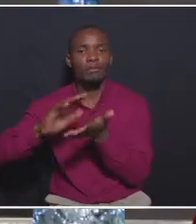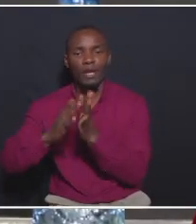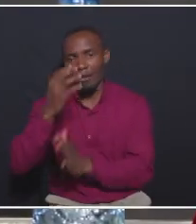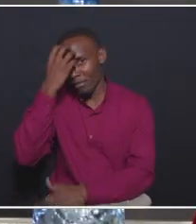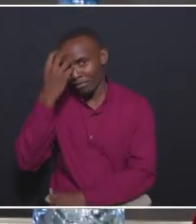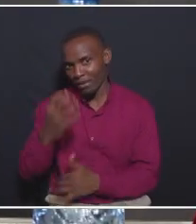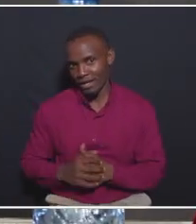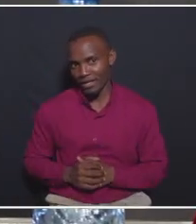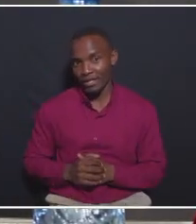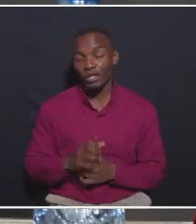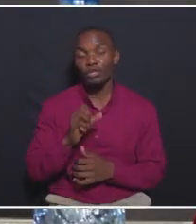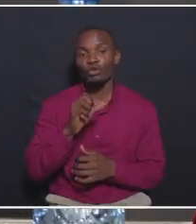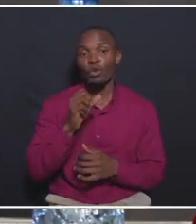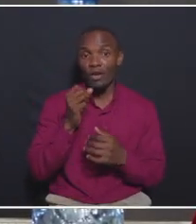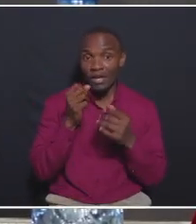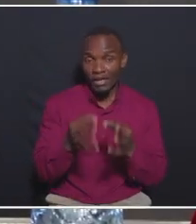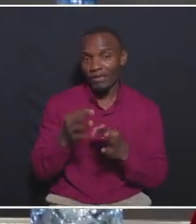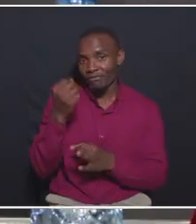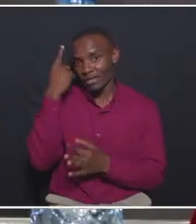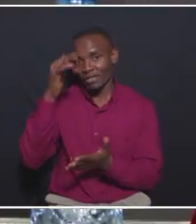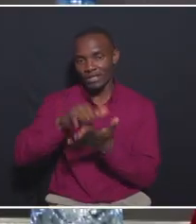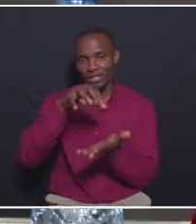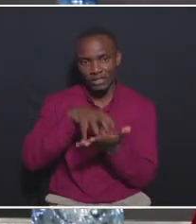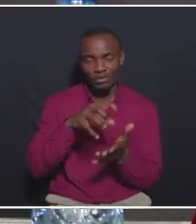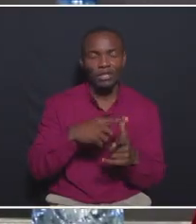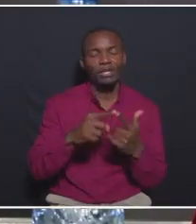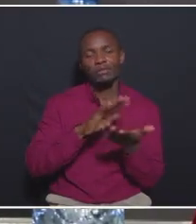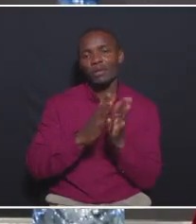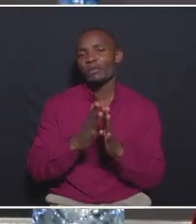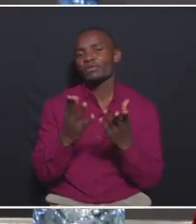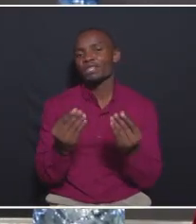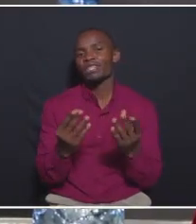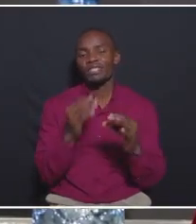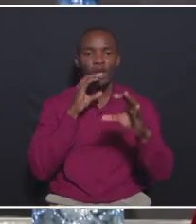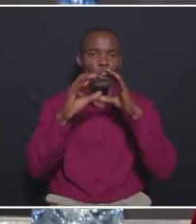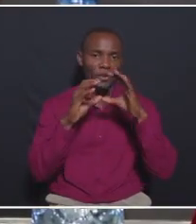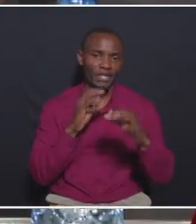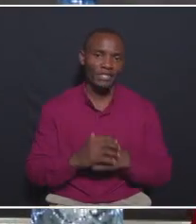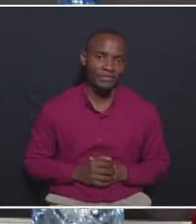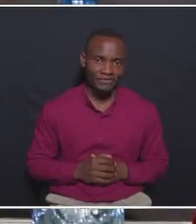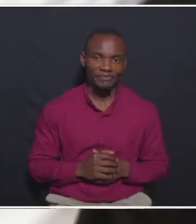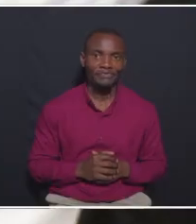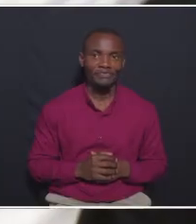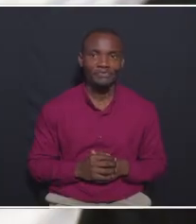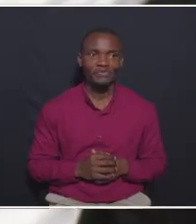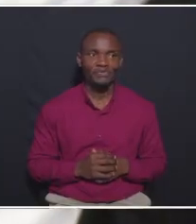have all that context in place, it becomes so much easier to communicate with the actors. Yeah.